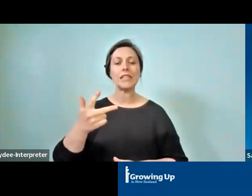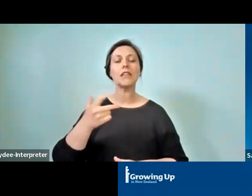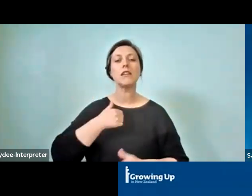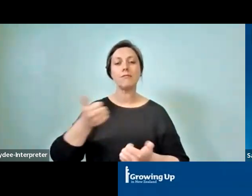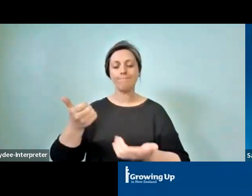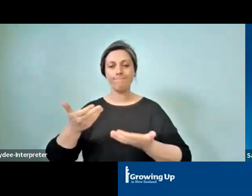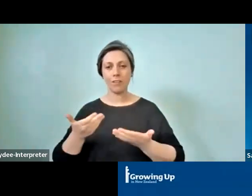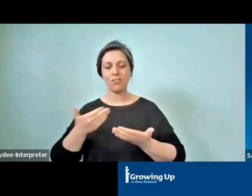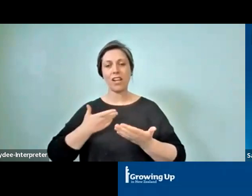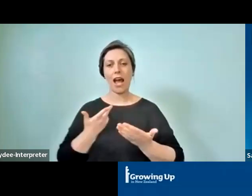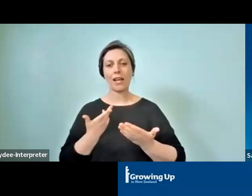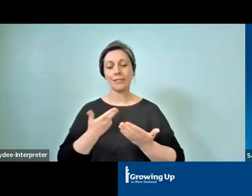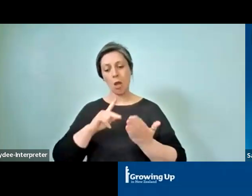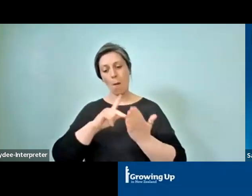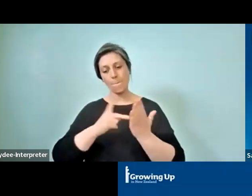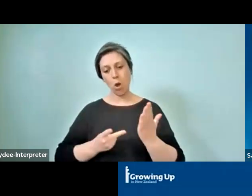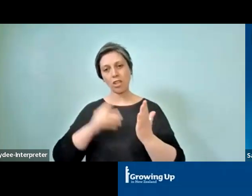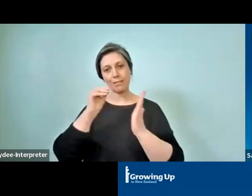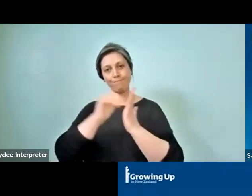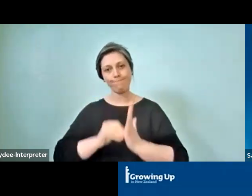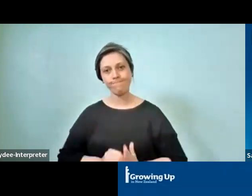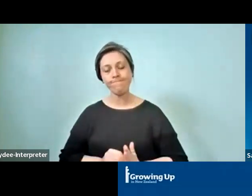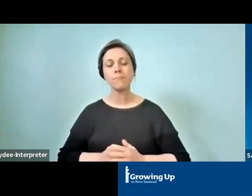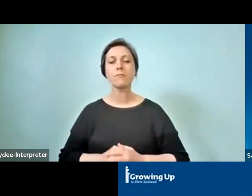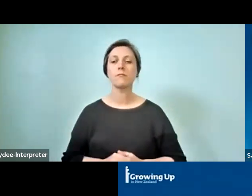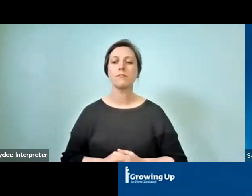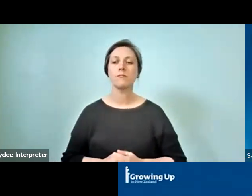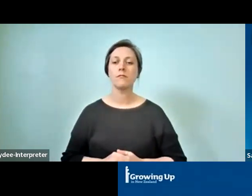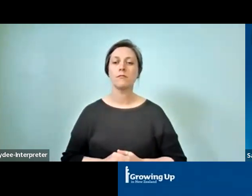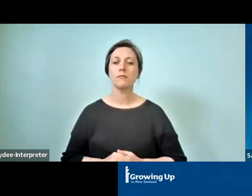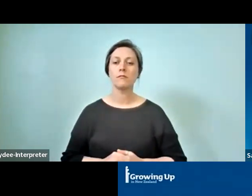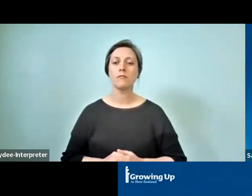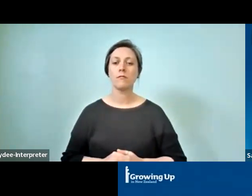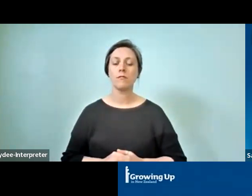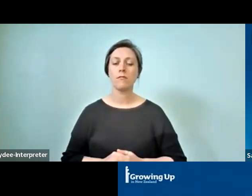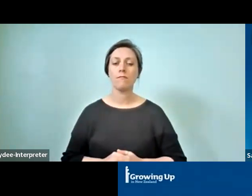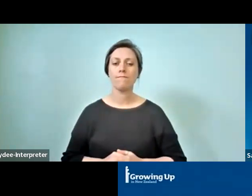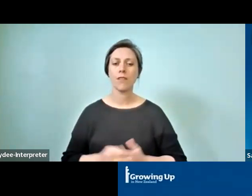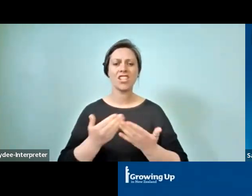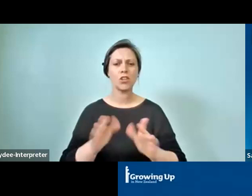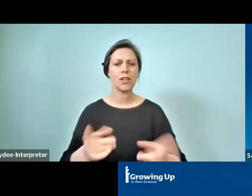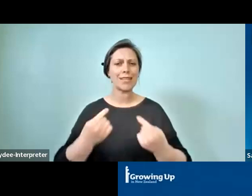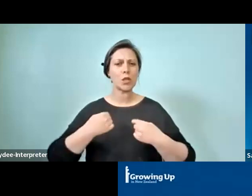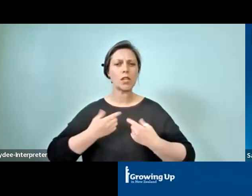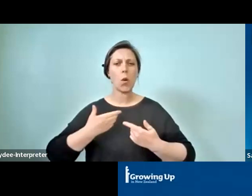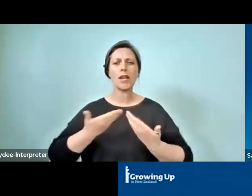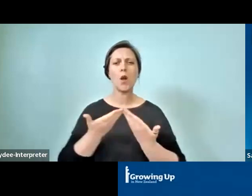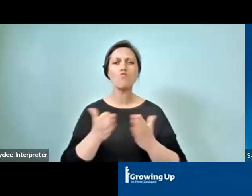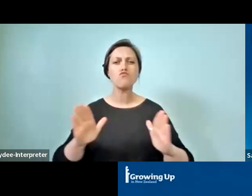approach is in these documents is to really take a much broader